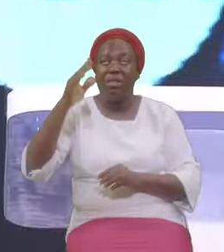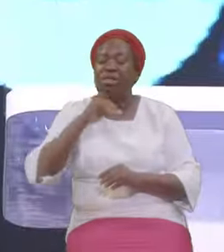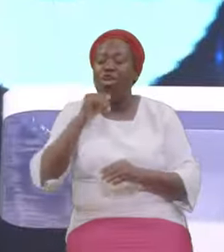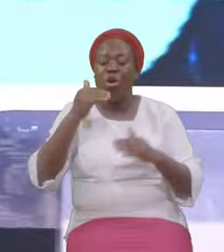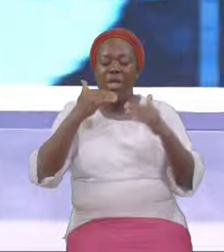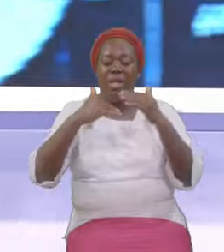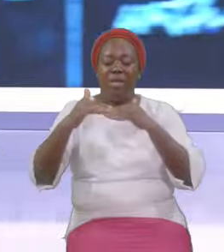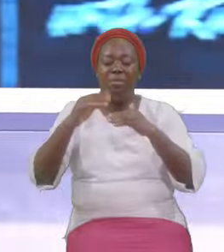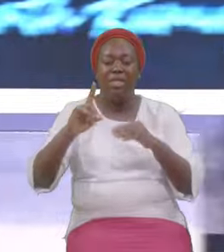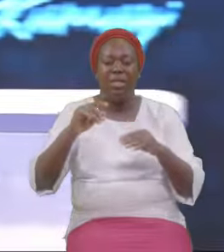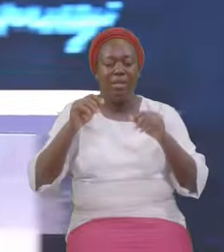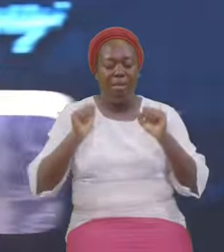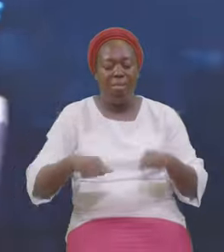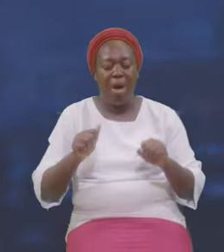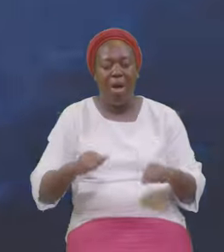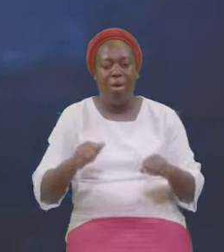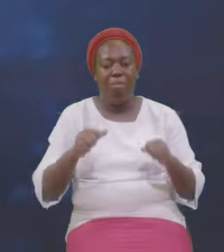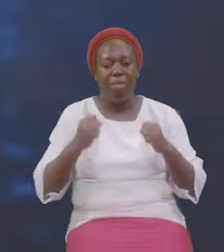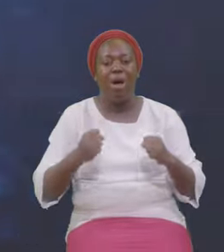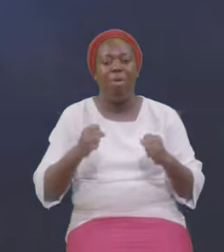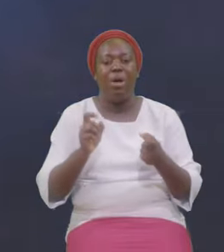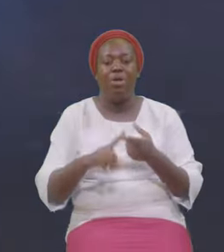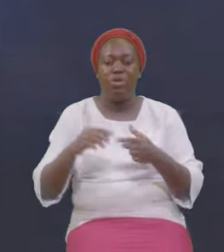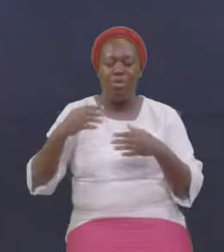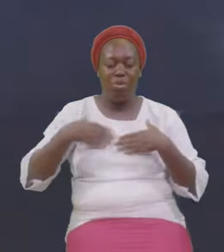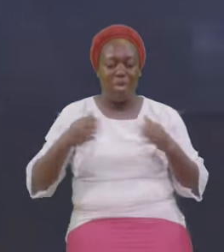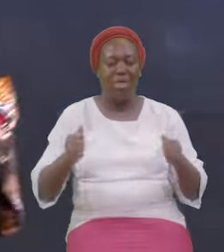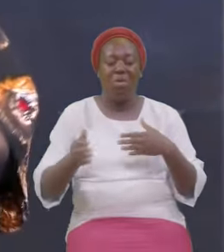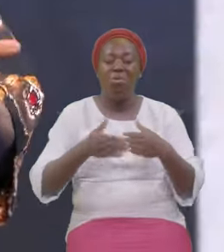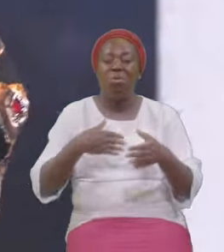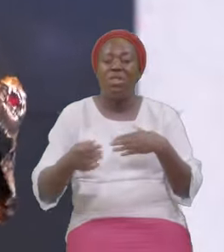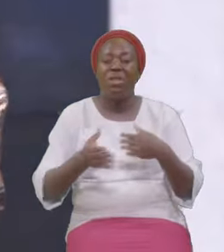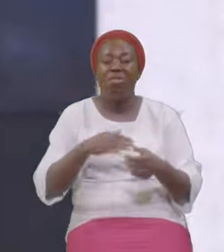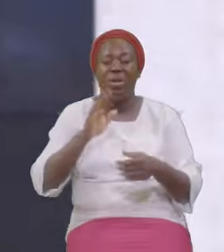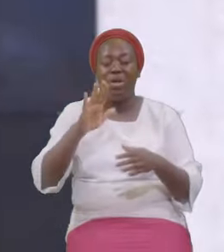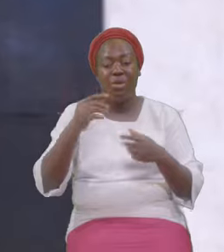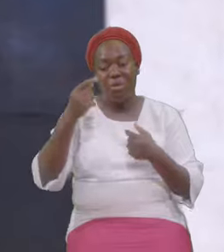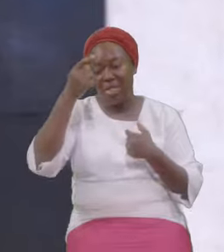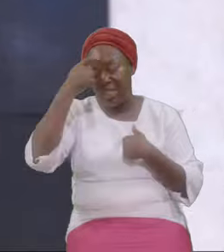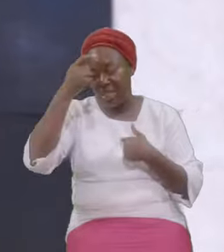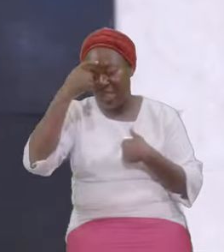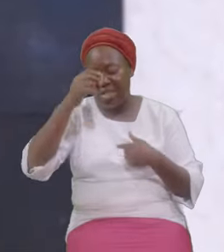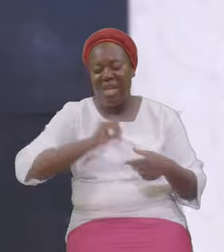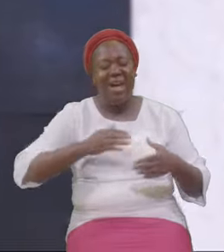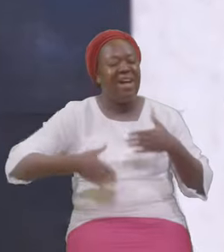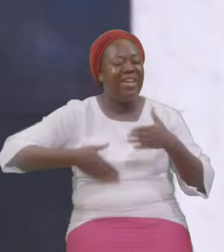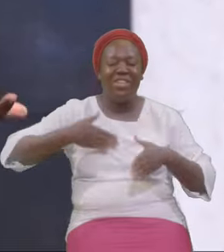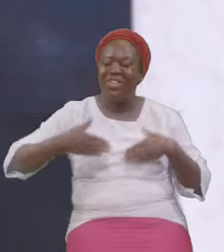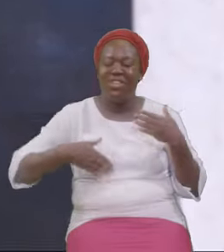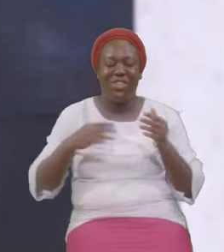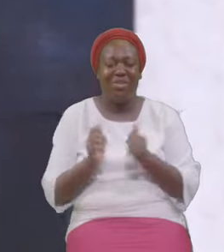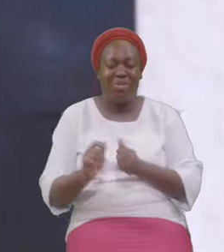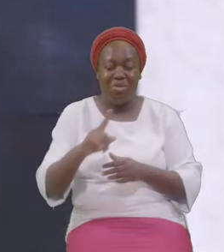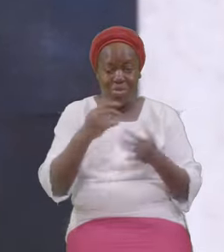heal. Whatever your sickness, I rejoice with you tonight, the